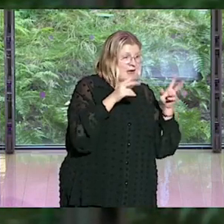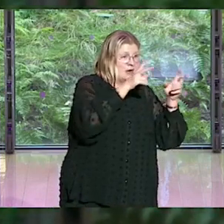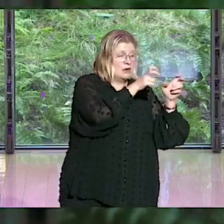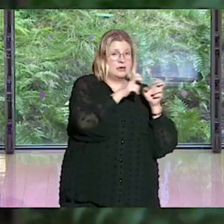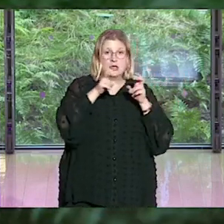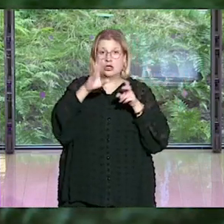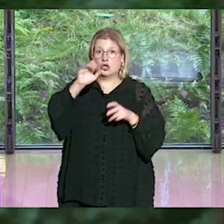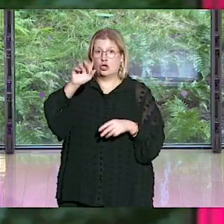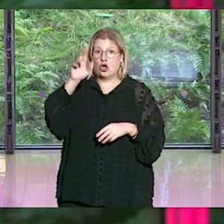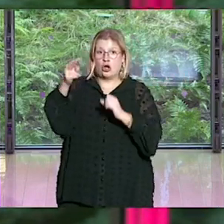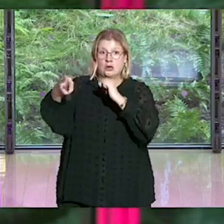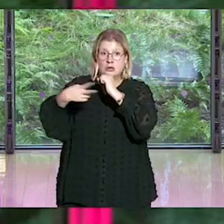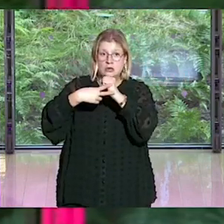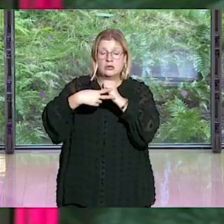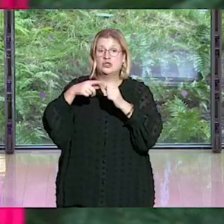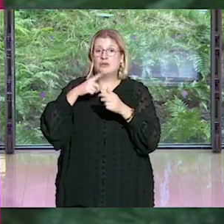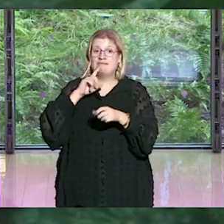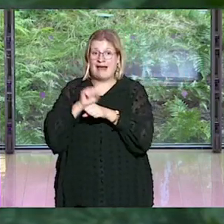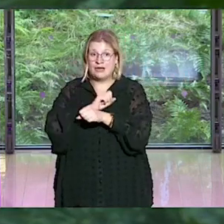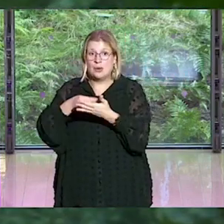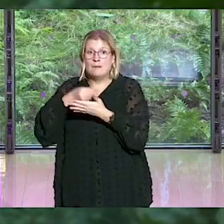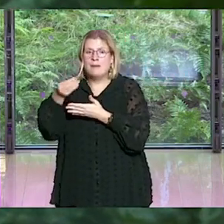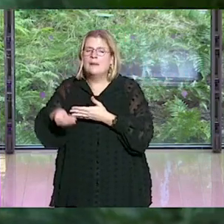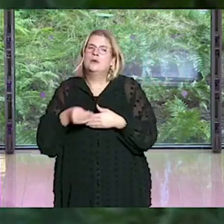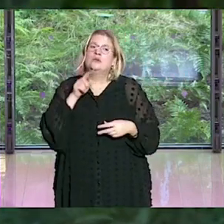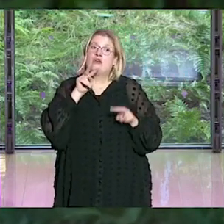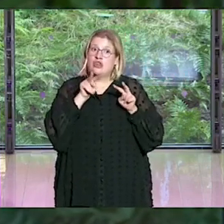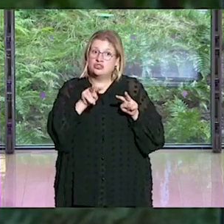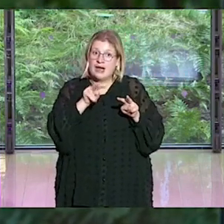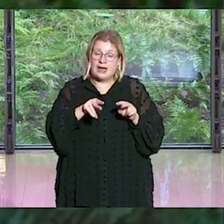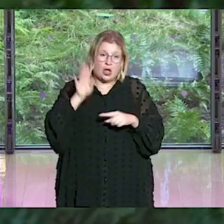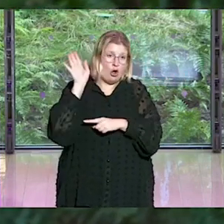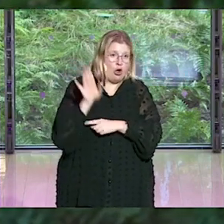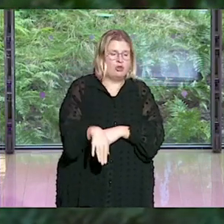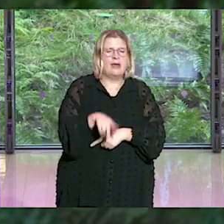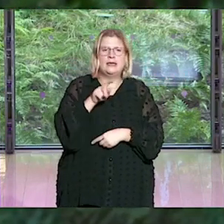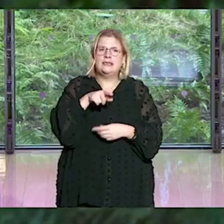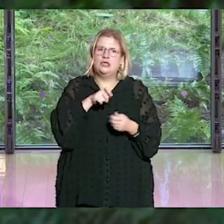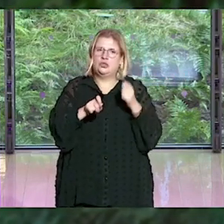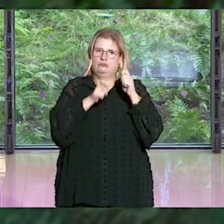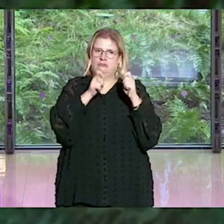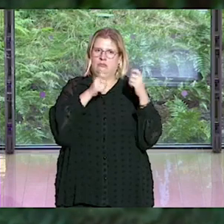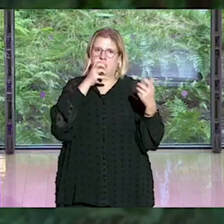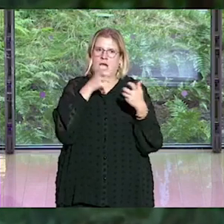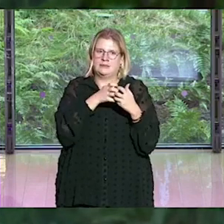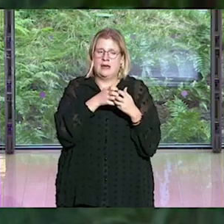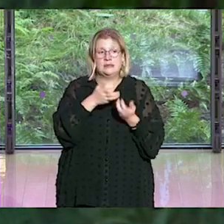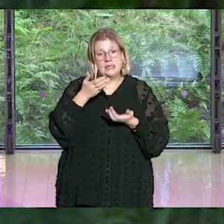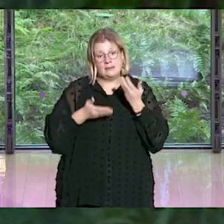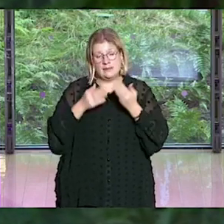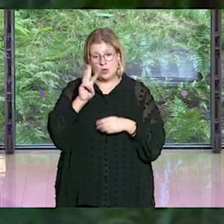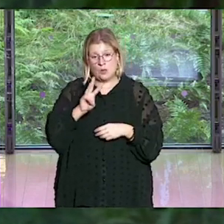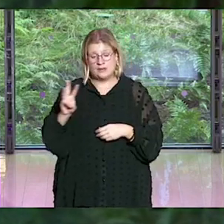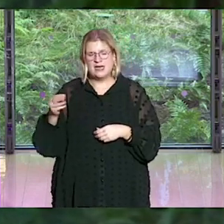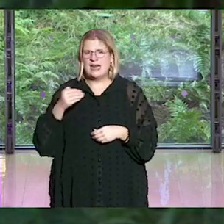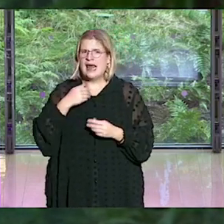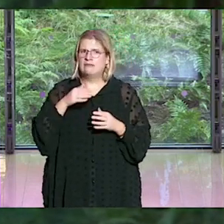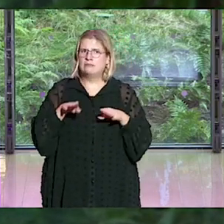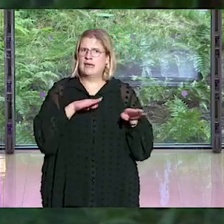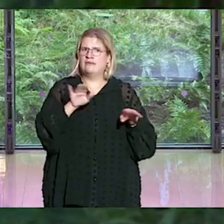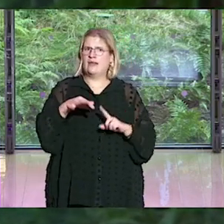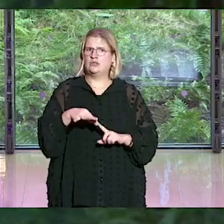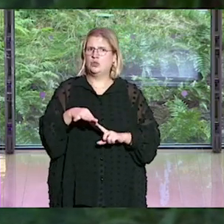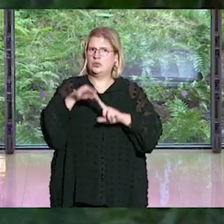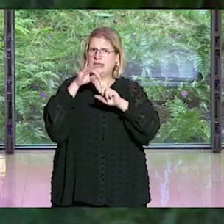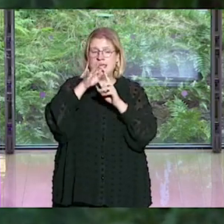additional customization. And finally, of course, there may be some behavior on your website that is unique,